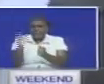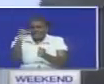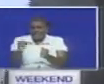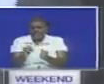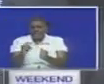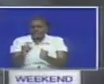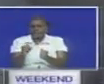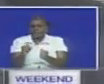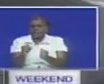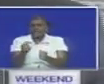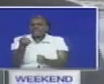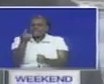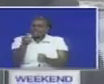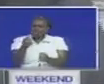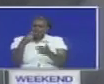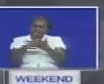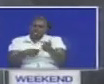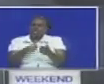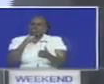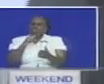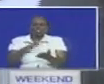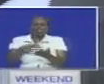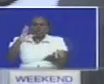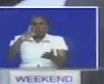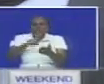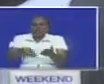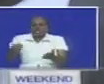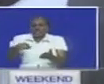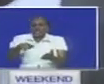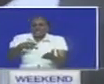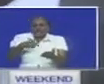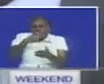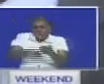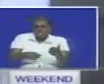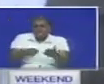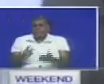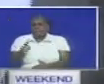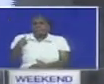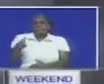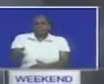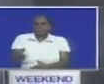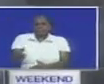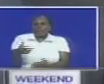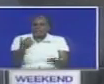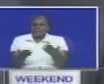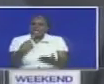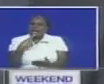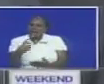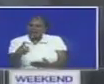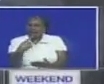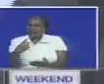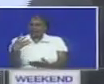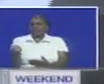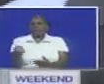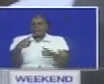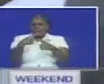of biodiesel should cost not more than what is already the cost of petrol diesel, which is around 100-105. But with